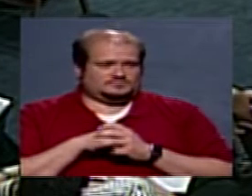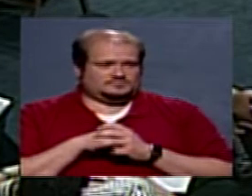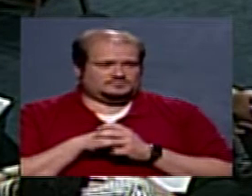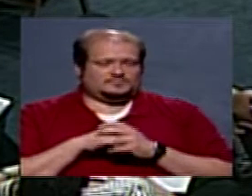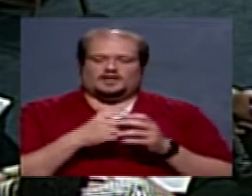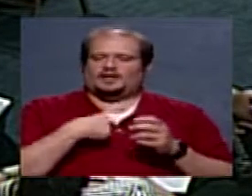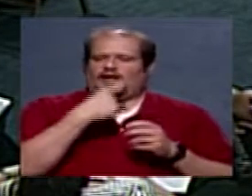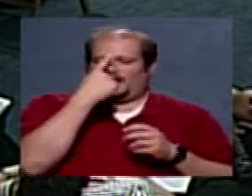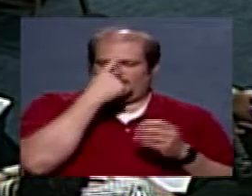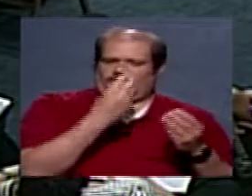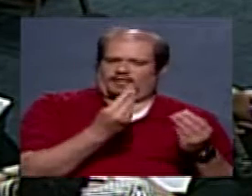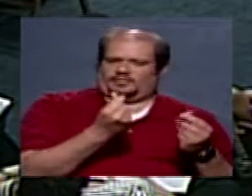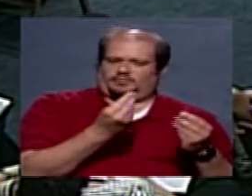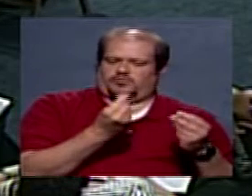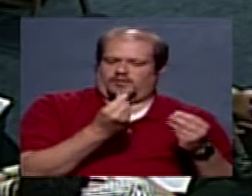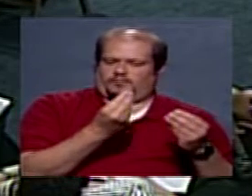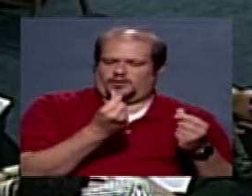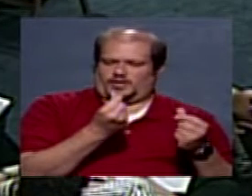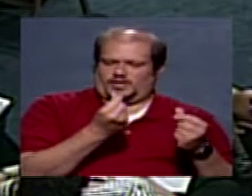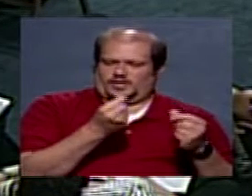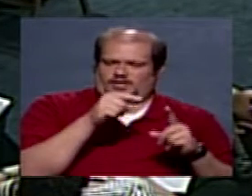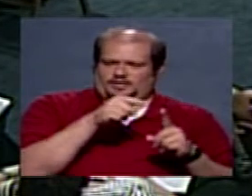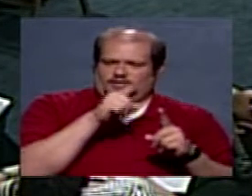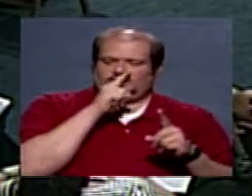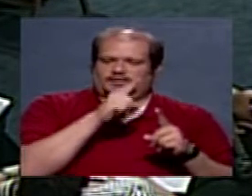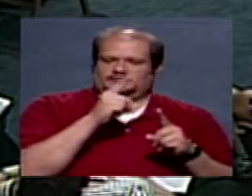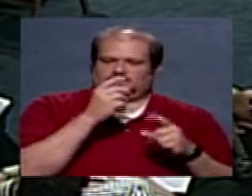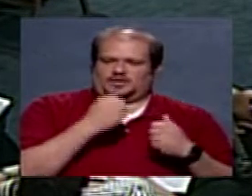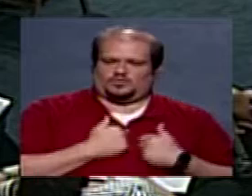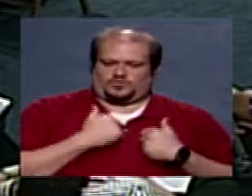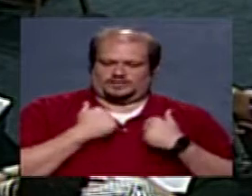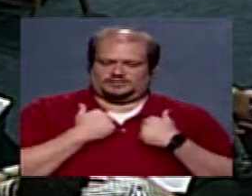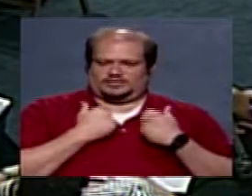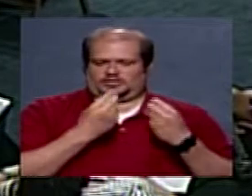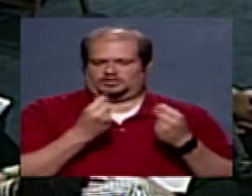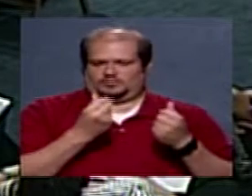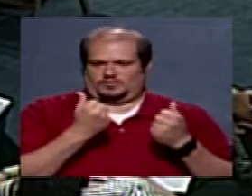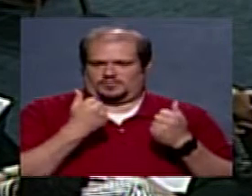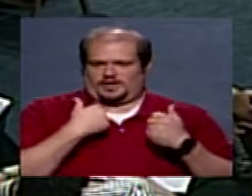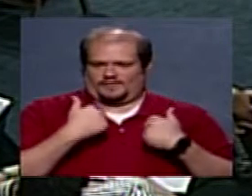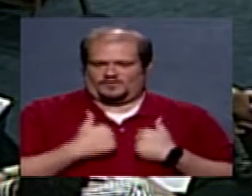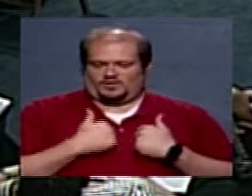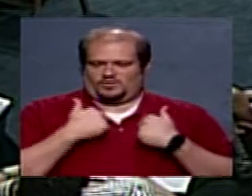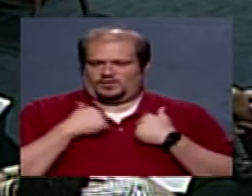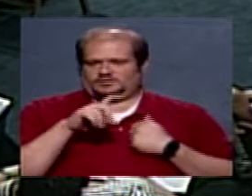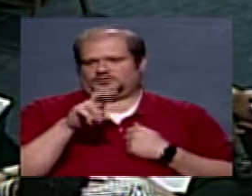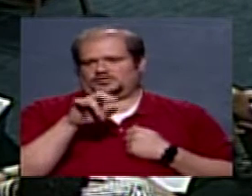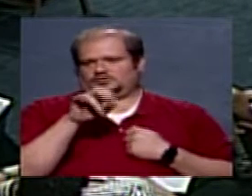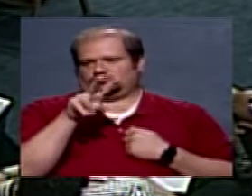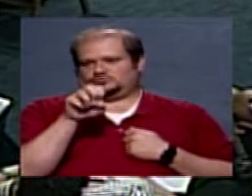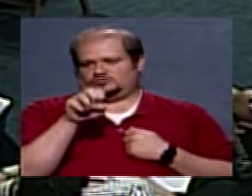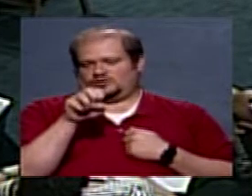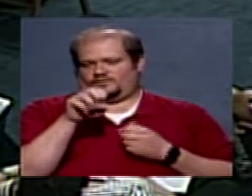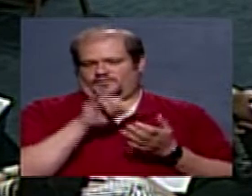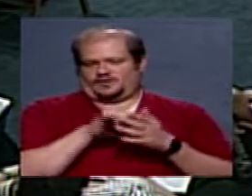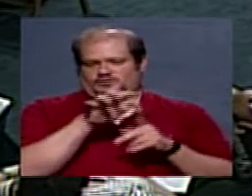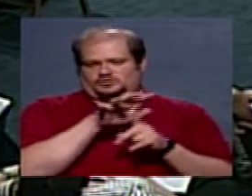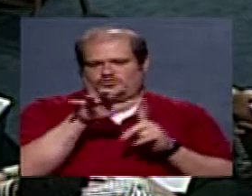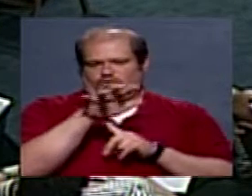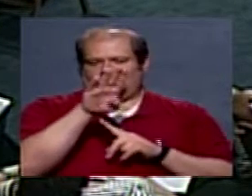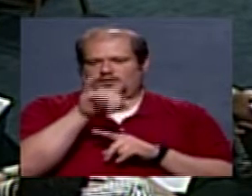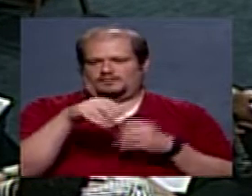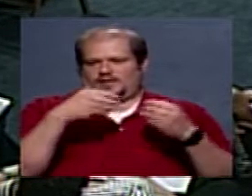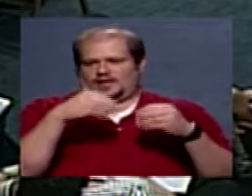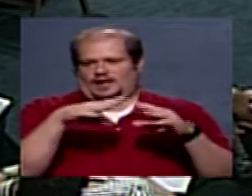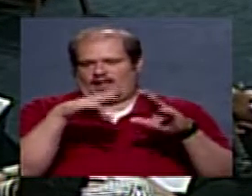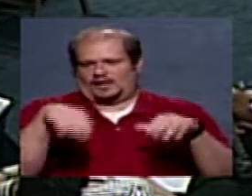I think the property is a residential property and has a residential drive to it, and it's surrounded by